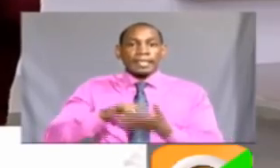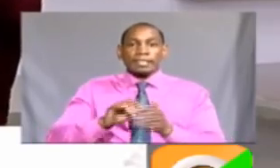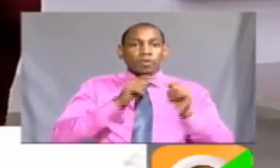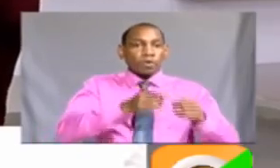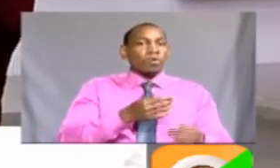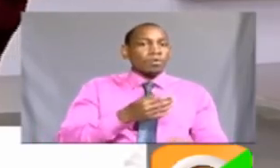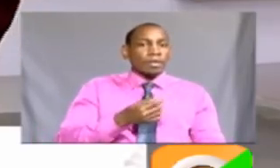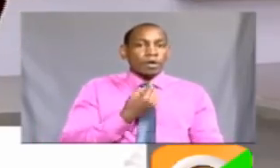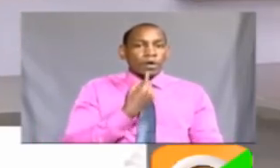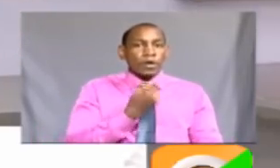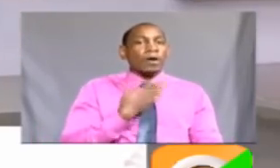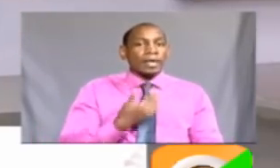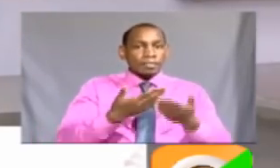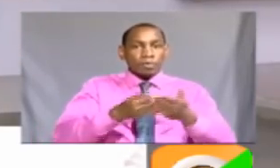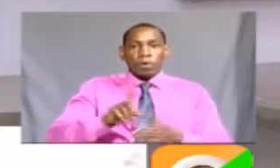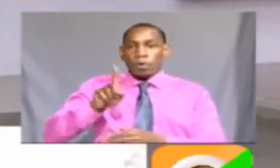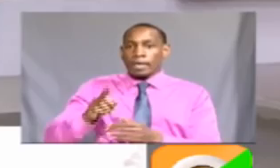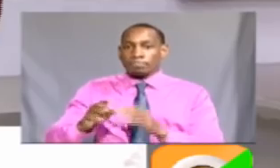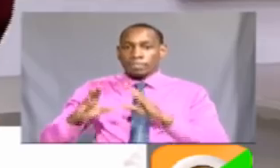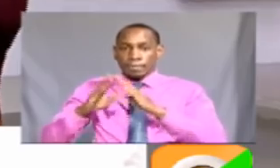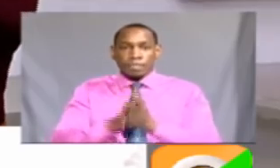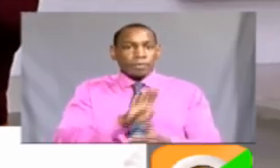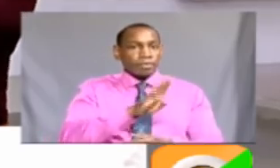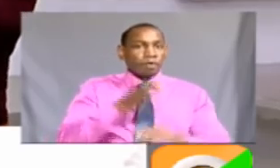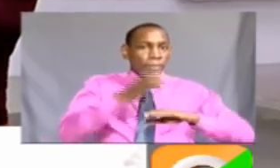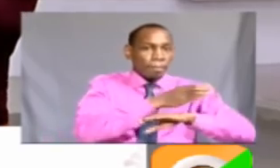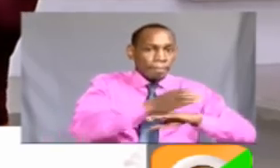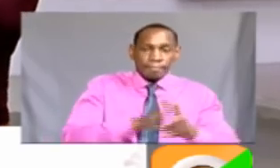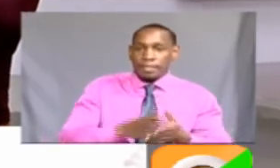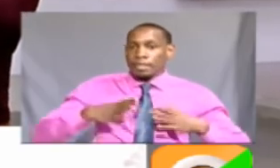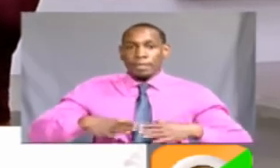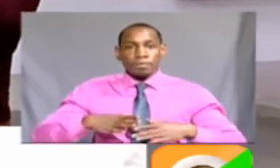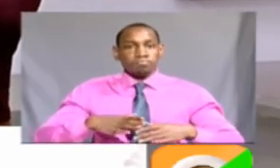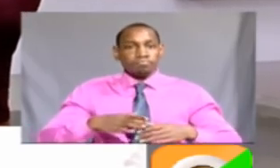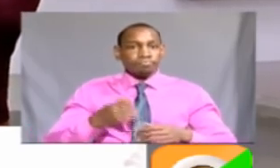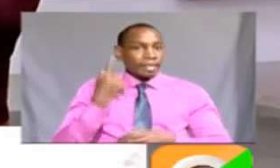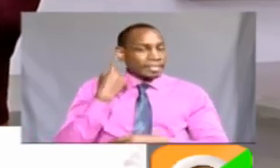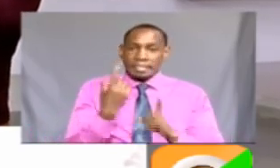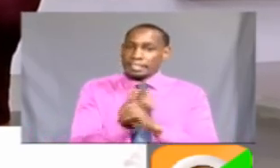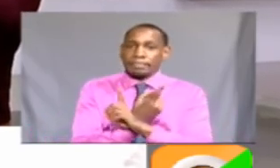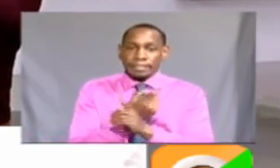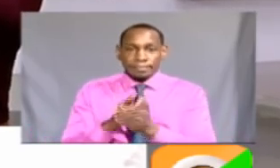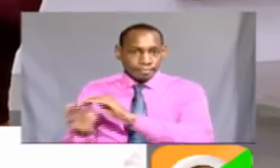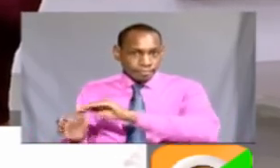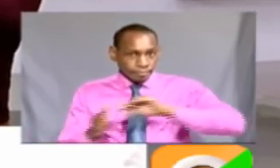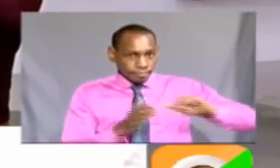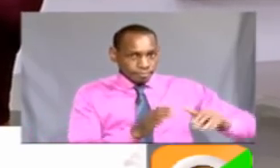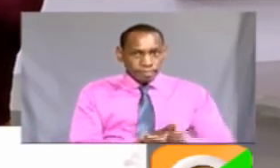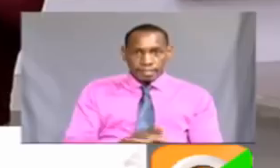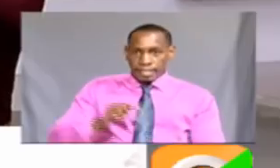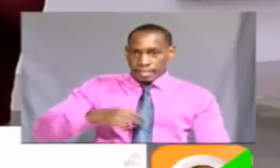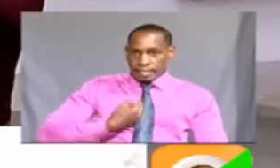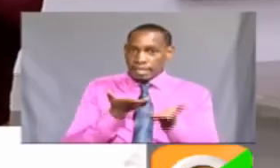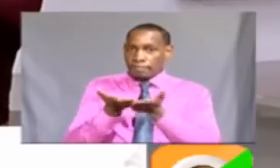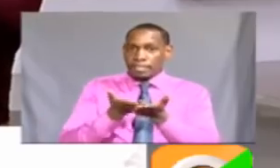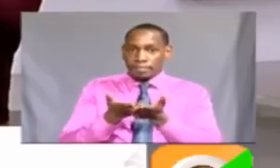go and order one samosa and 4 beers. That's just how people are interpreting these ones. And self-service